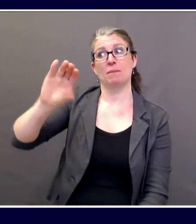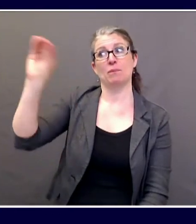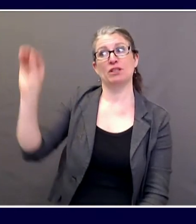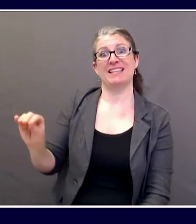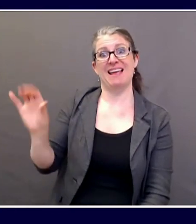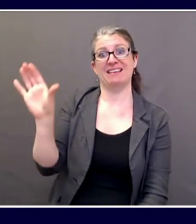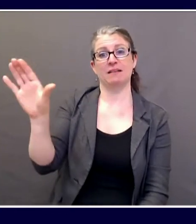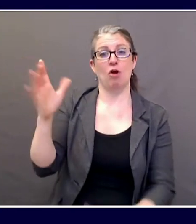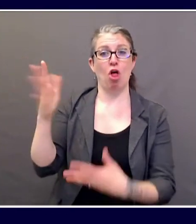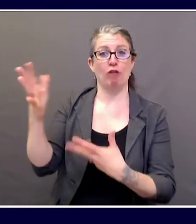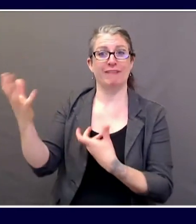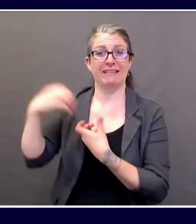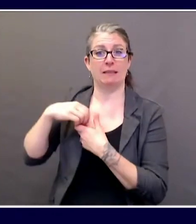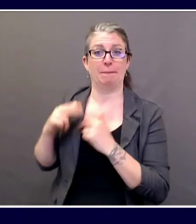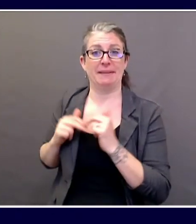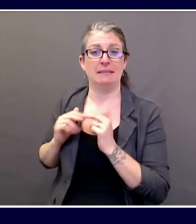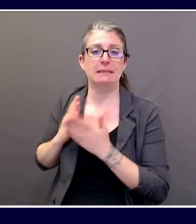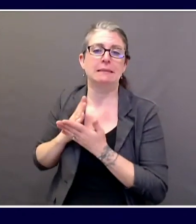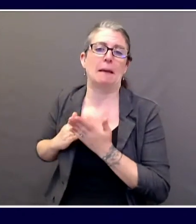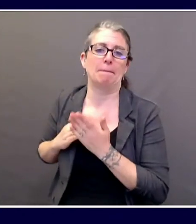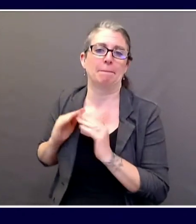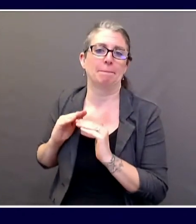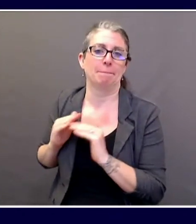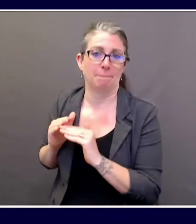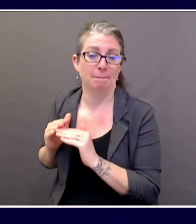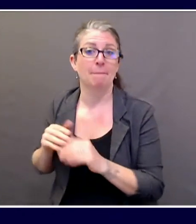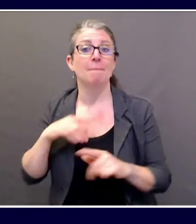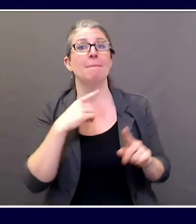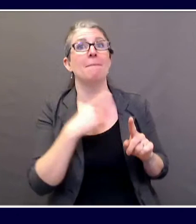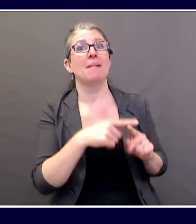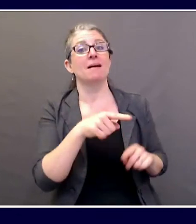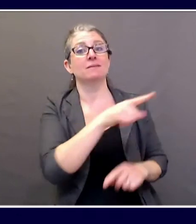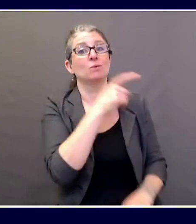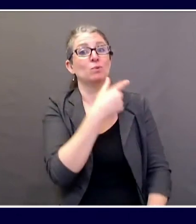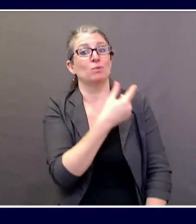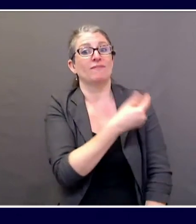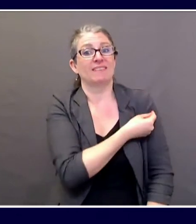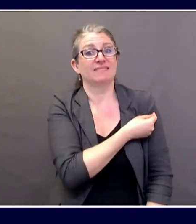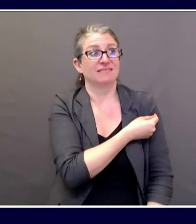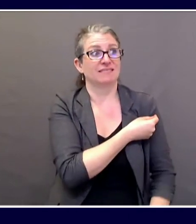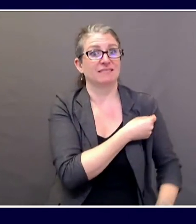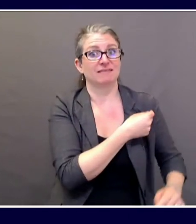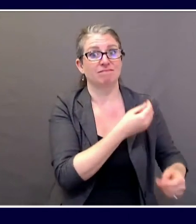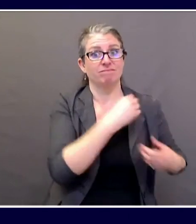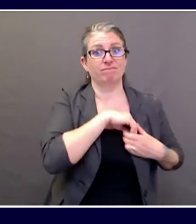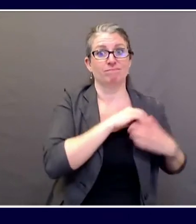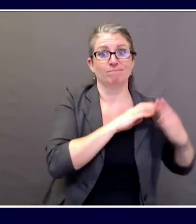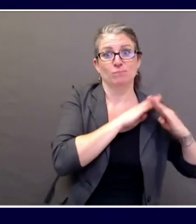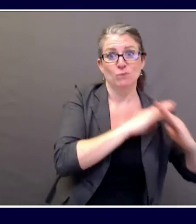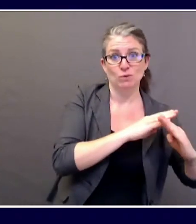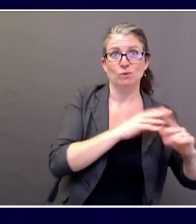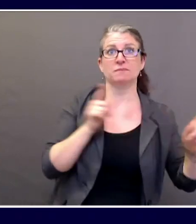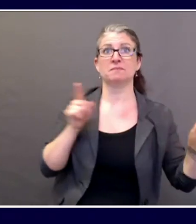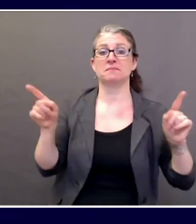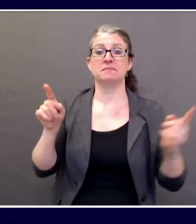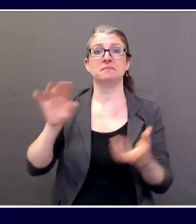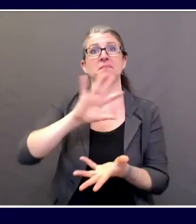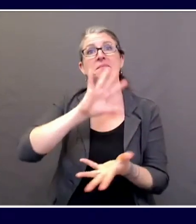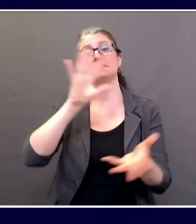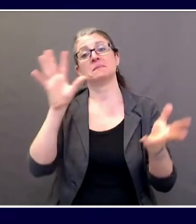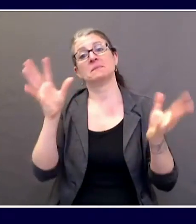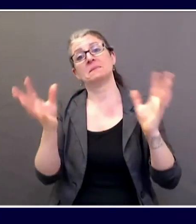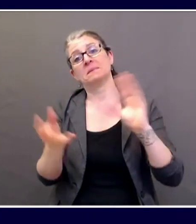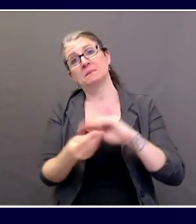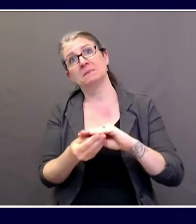is as follows. We don't really know yet exactly what the herd immunity threshold is. And so it's hard to know what